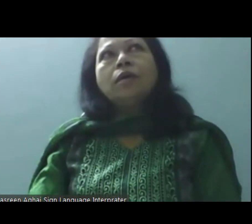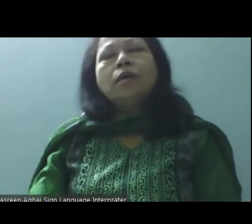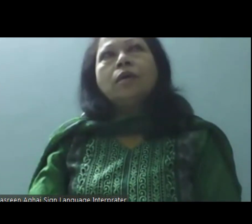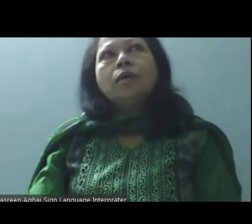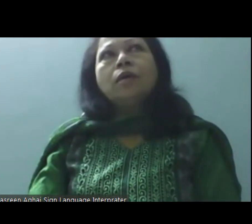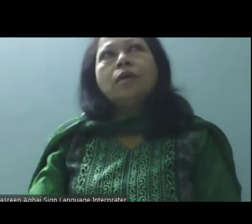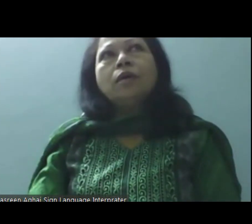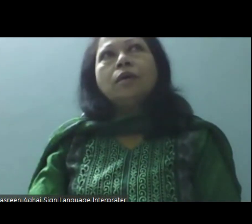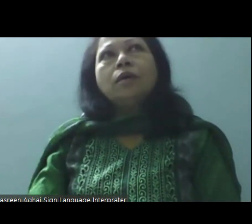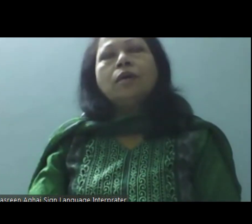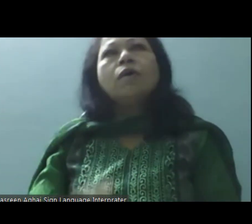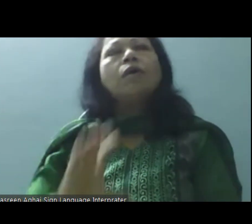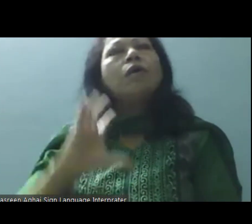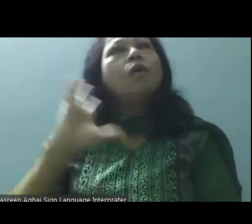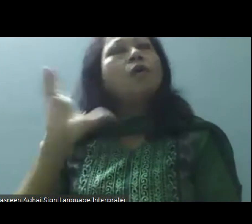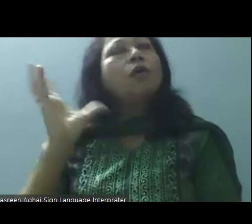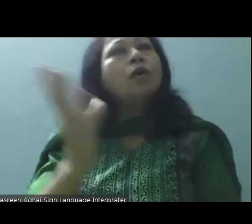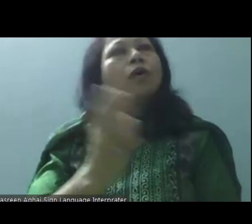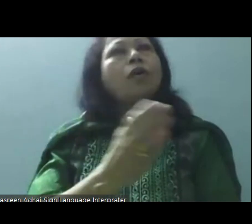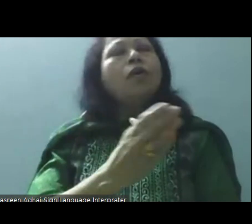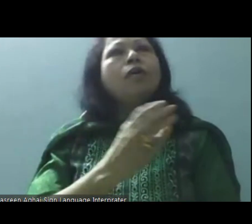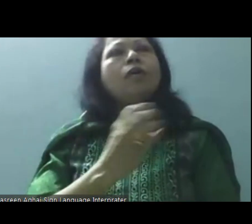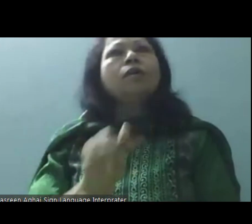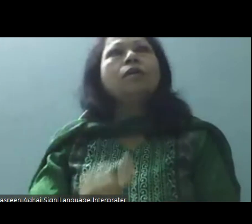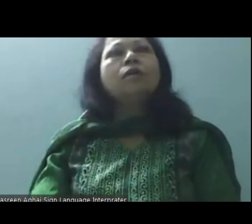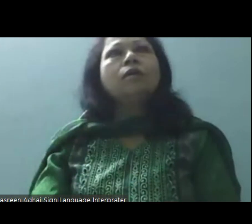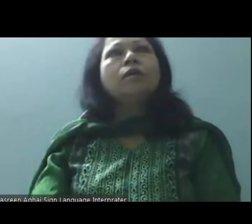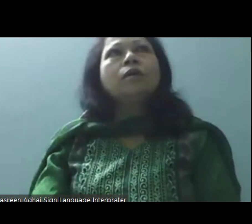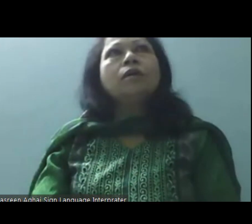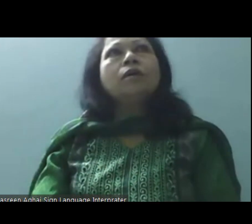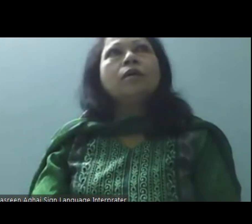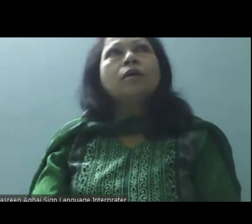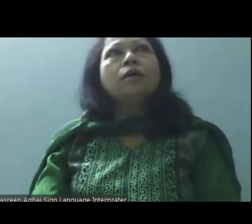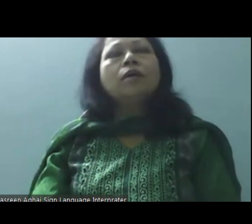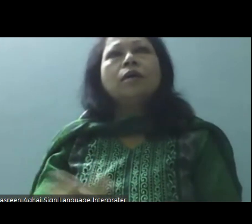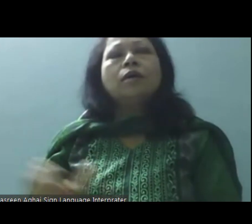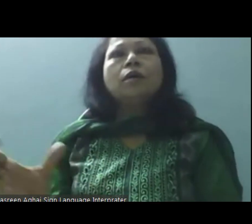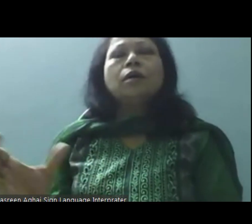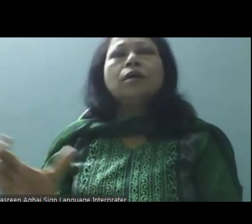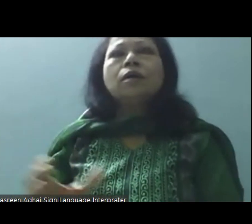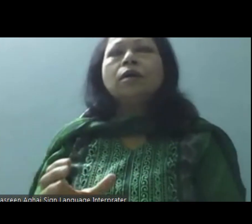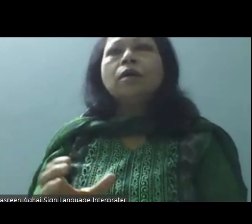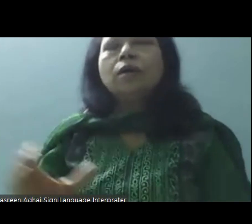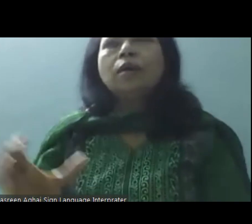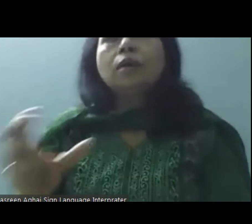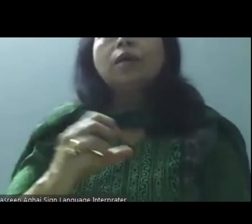thank all the medical